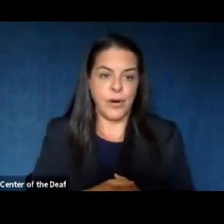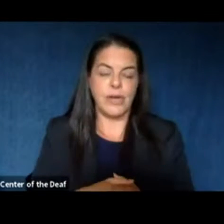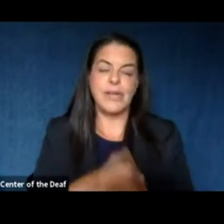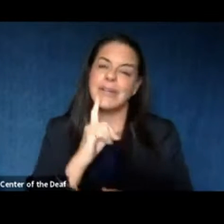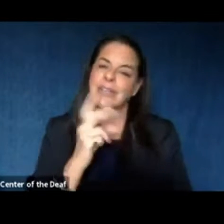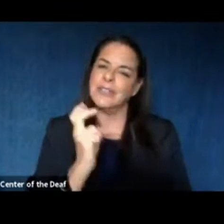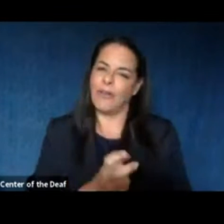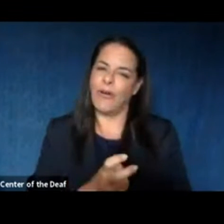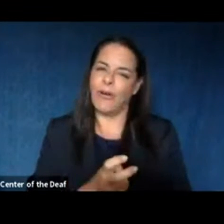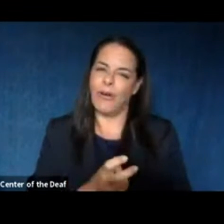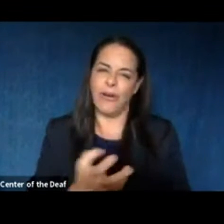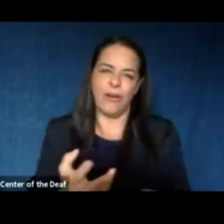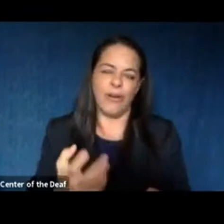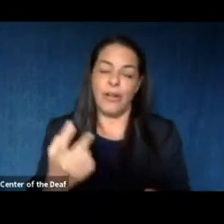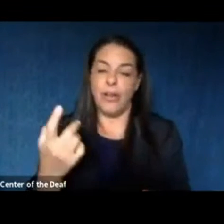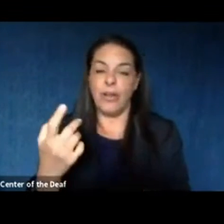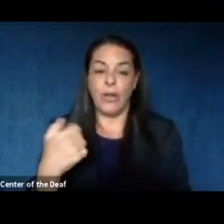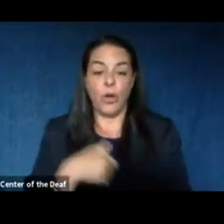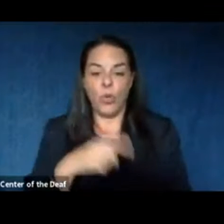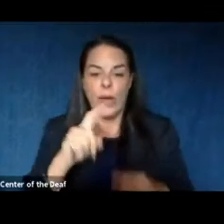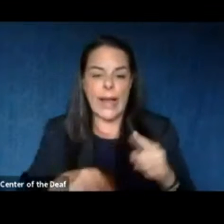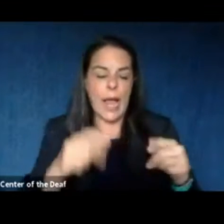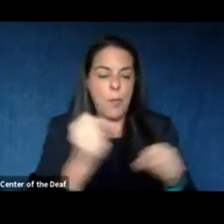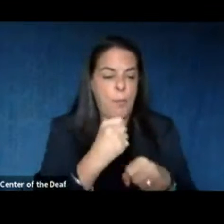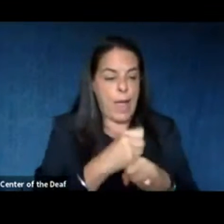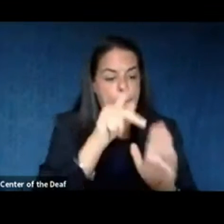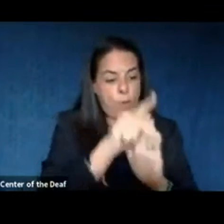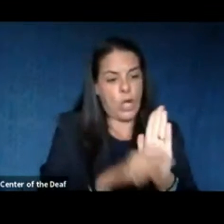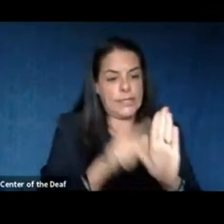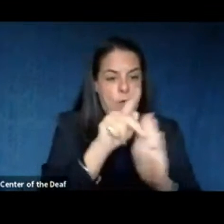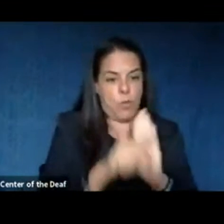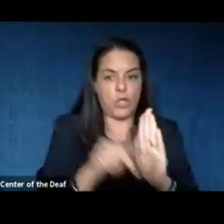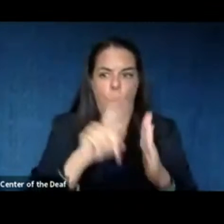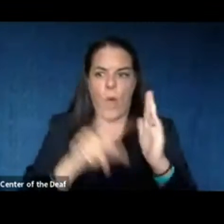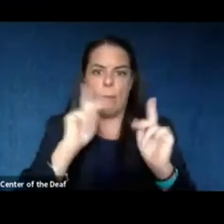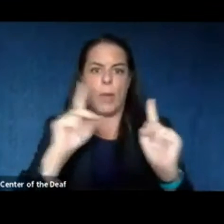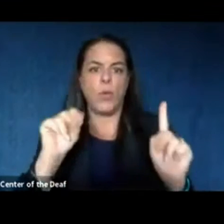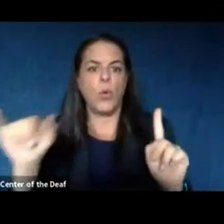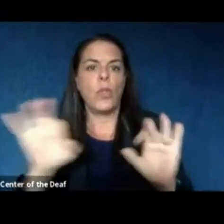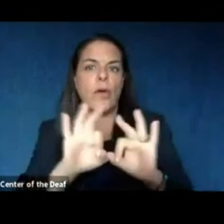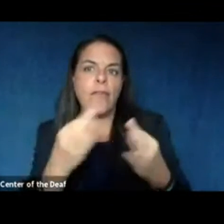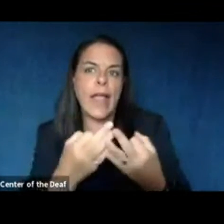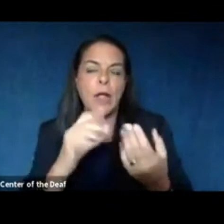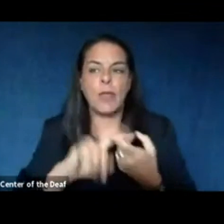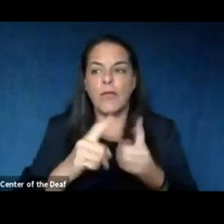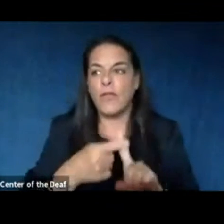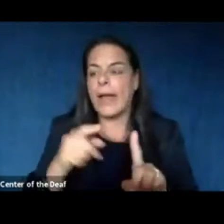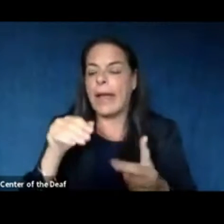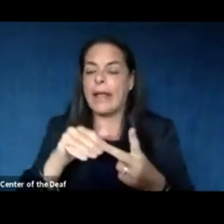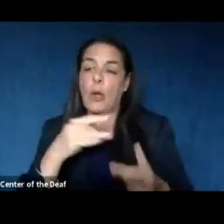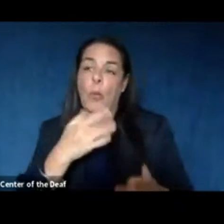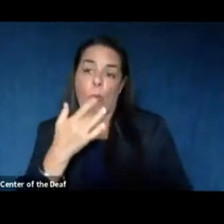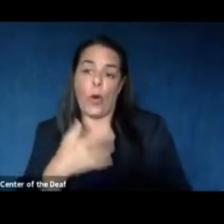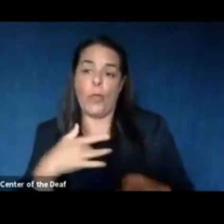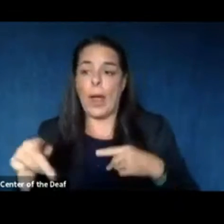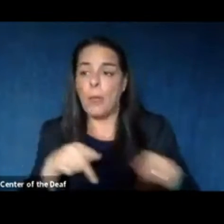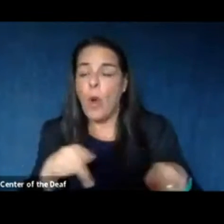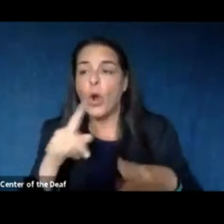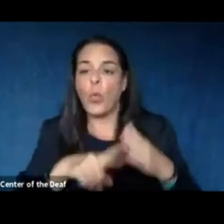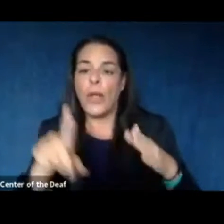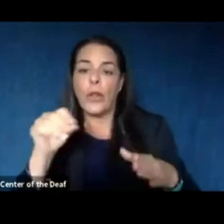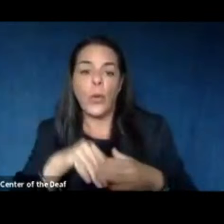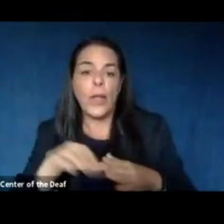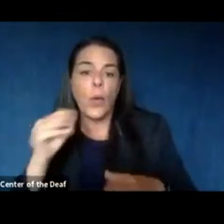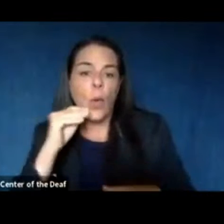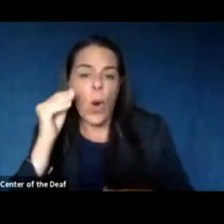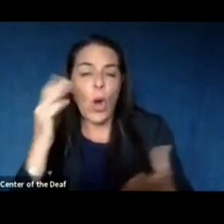to we can't policy our way out of what people are doing in their backyards and with their friends and families and birthday parties as much as we would like. We